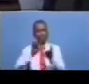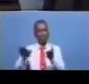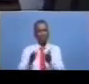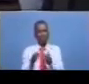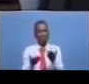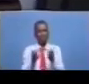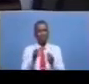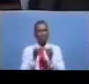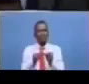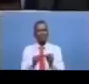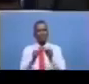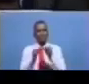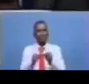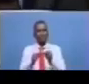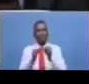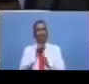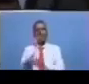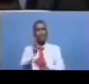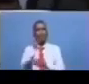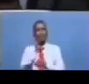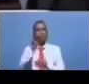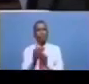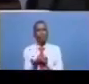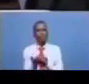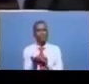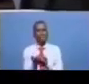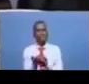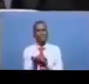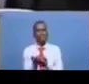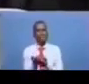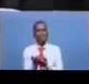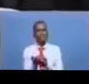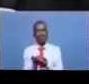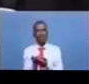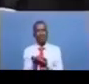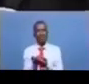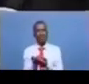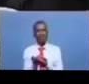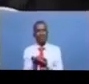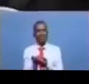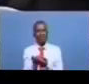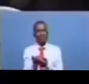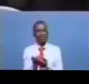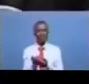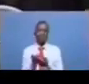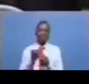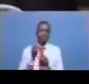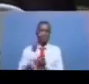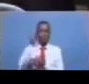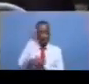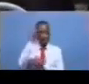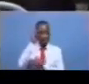so if you are insisting that it moves to Monday, then... And counsel for the petitioner didn't disagree with that position. Just that a